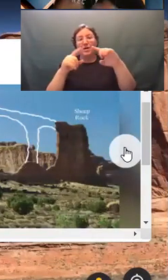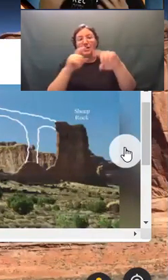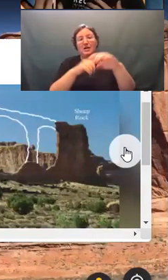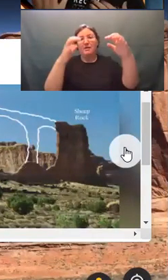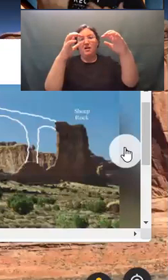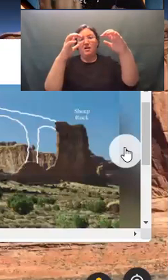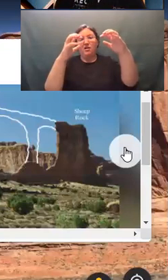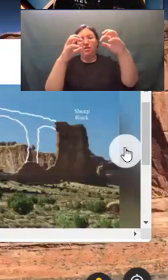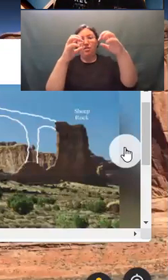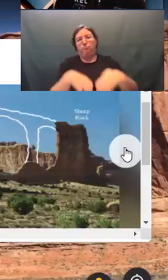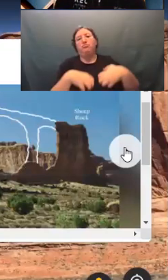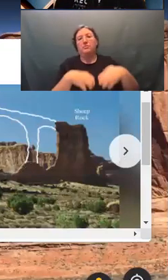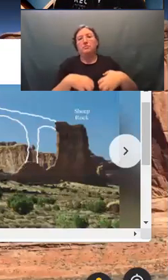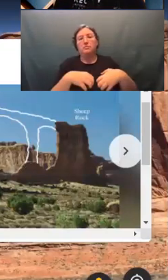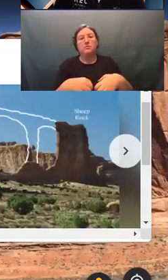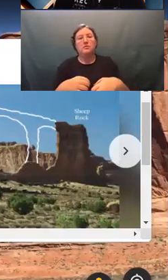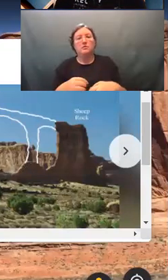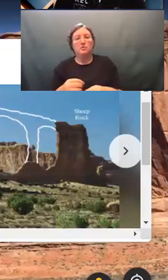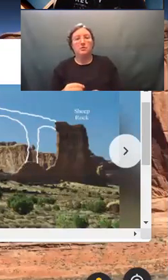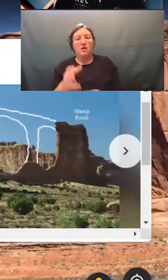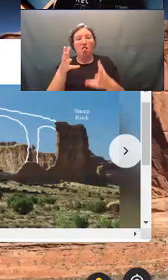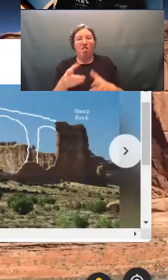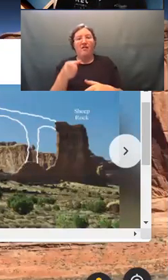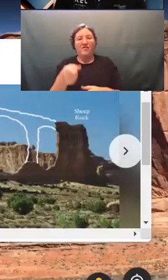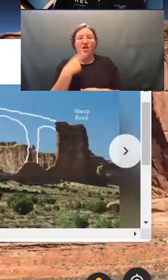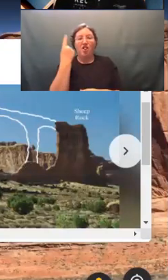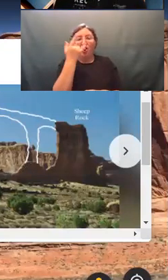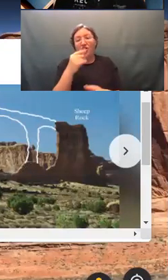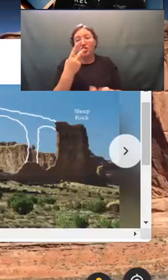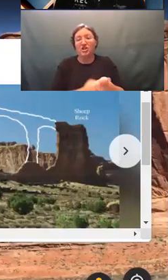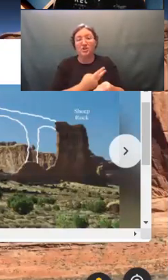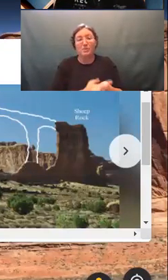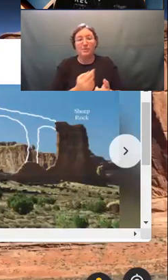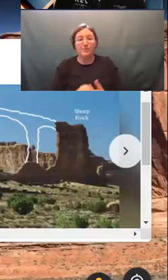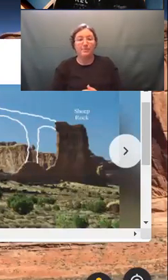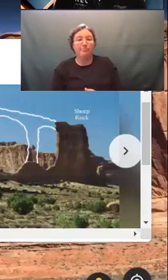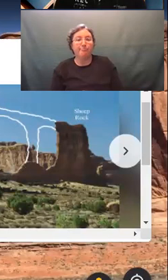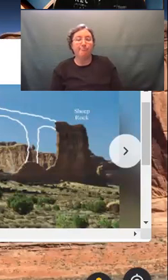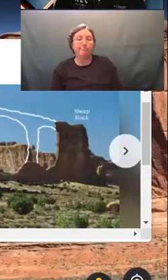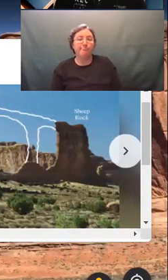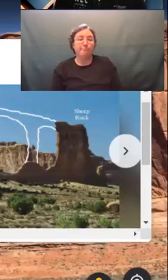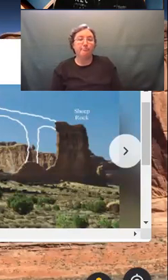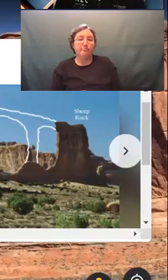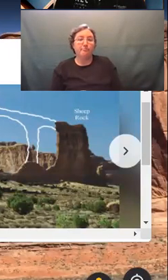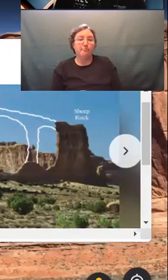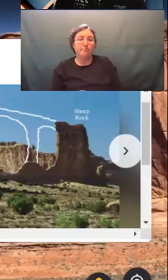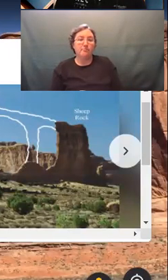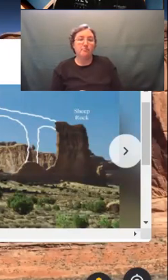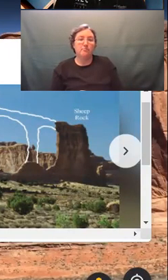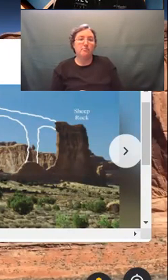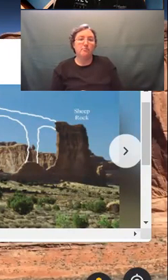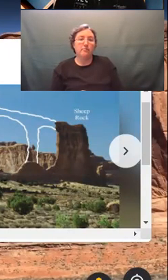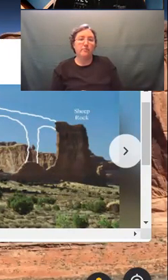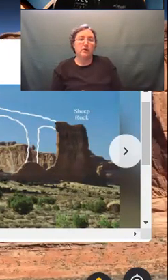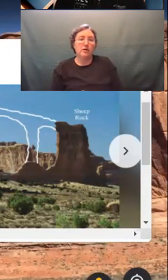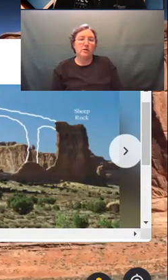has withered away and is now left looking like a sheep. And if I just pass over